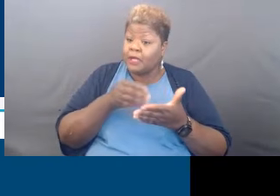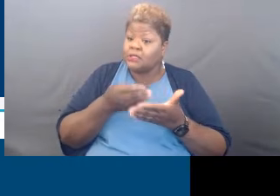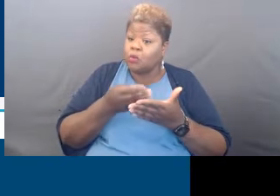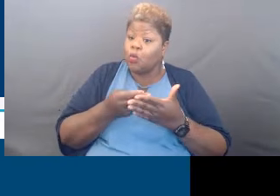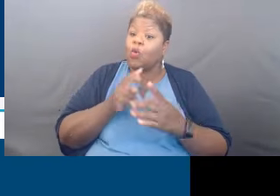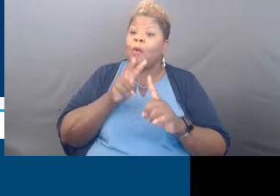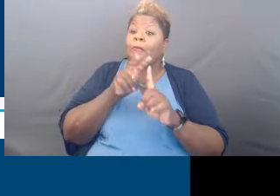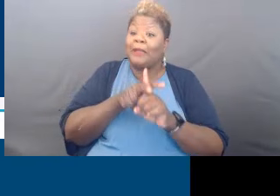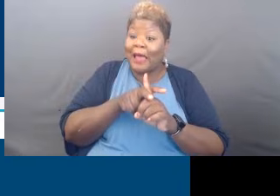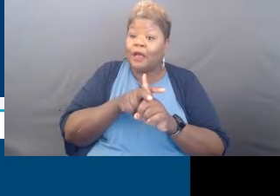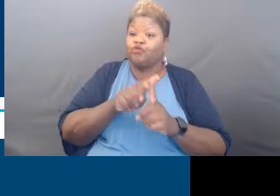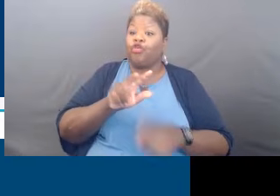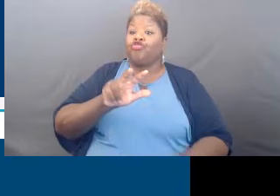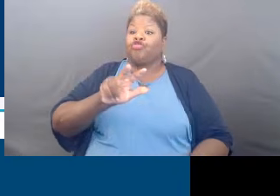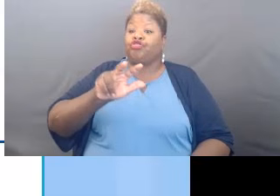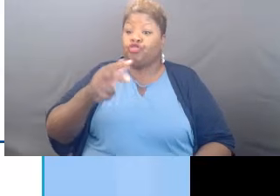the next third stimulus check.